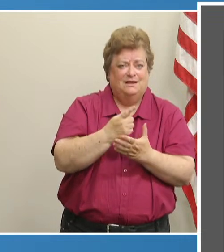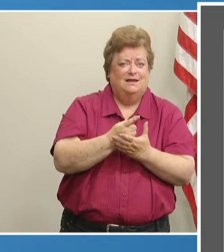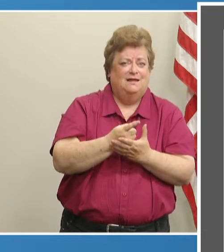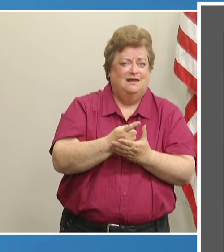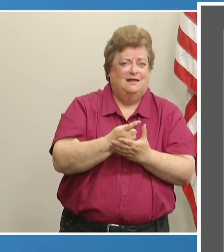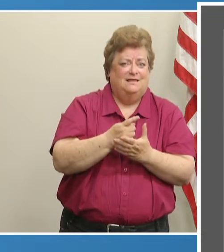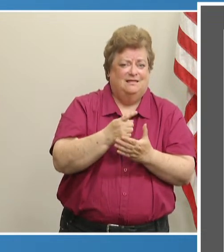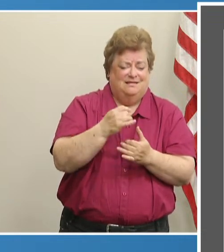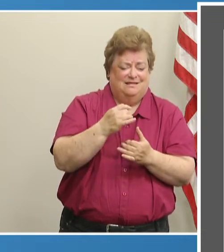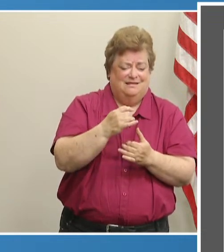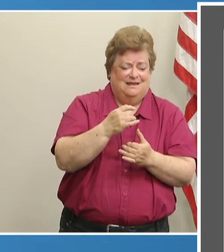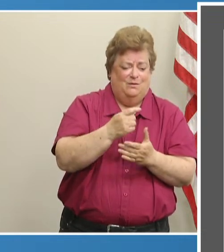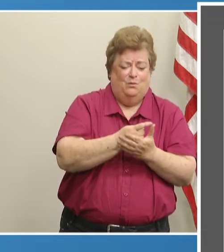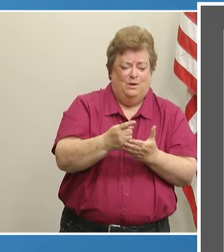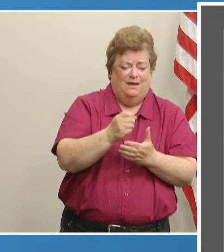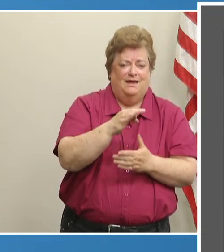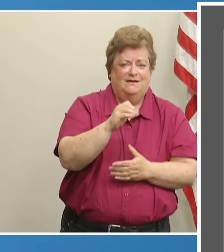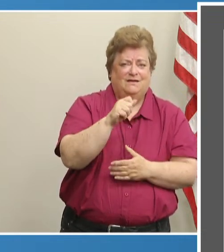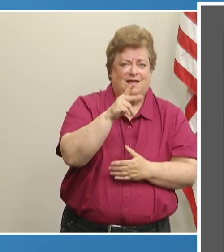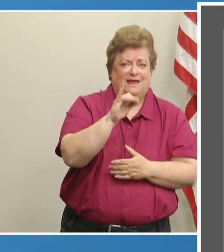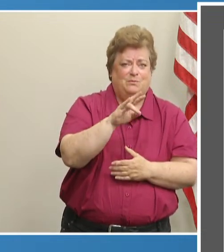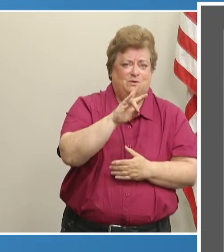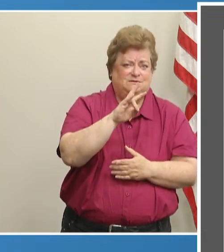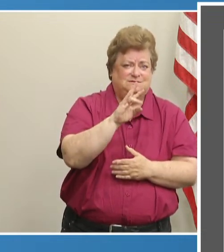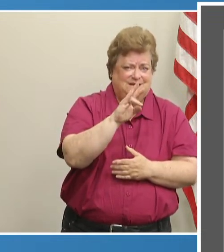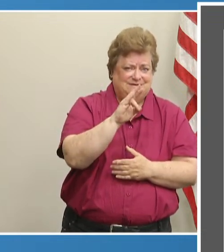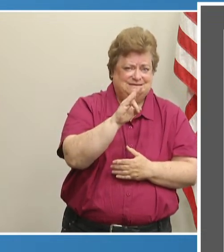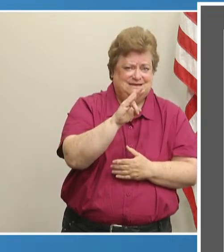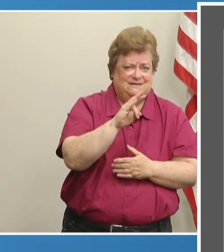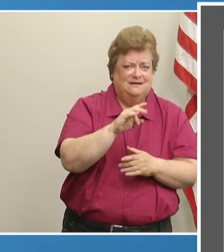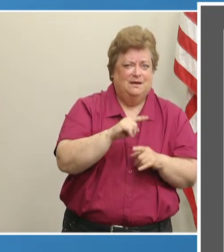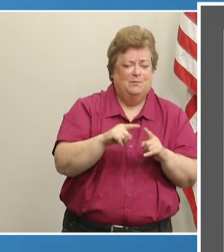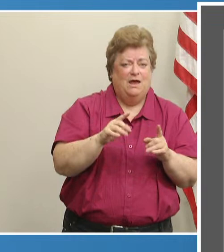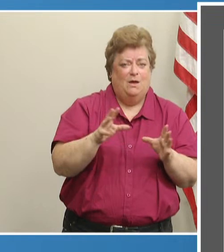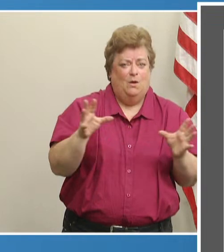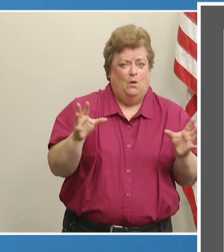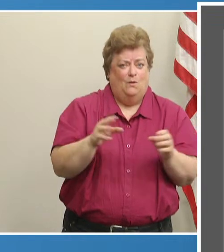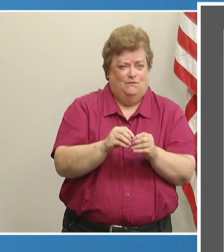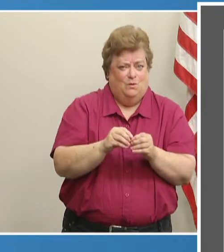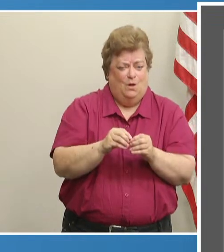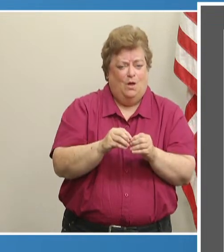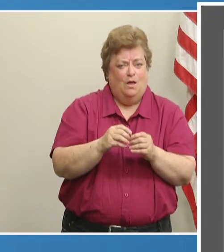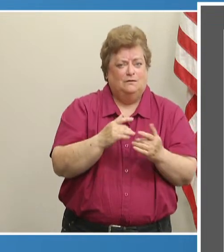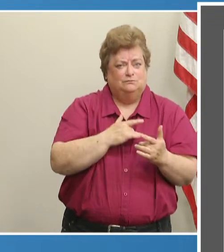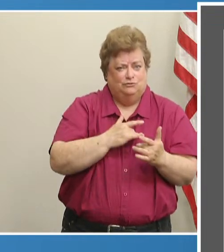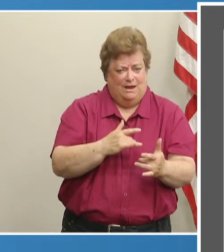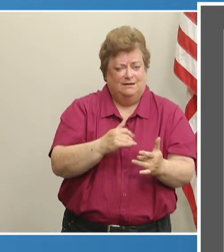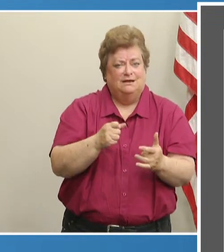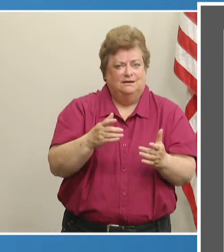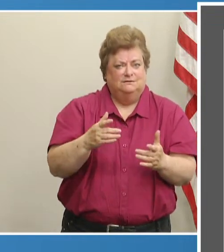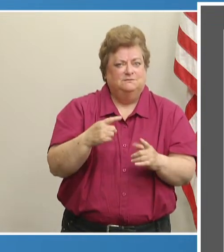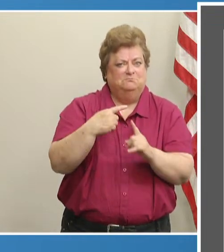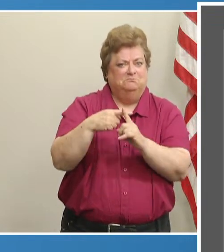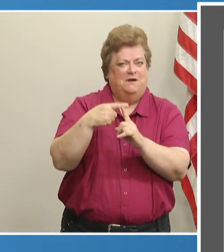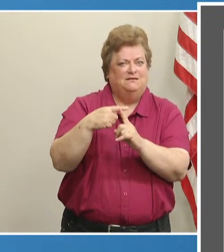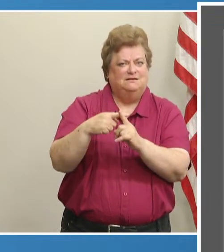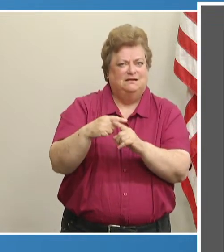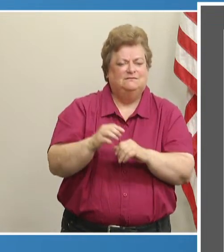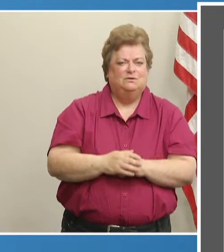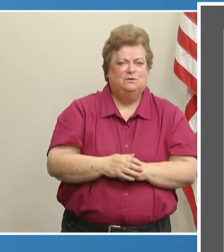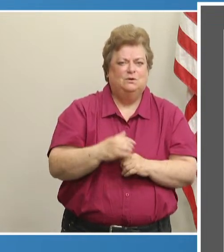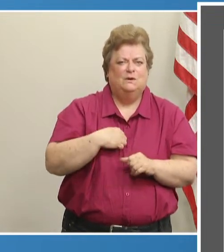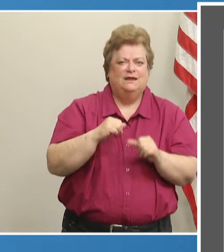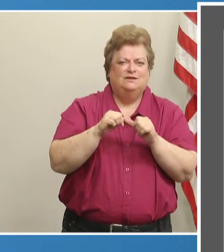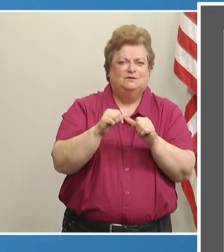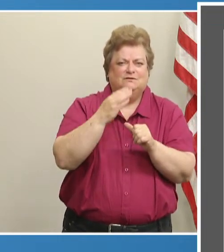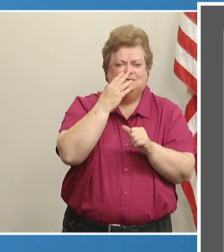reported the week ending April 17th, but the overall trend is encouraging. We also continue to